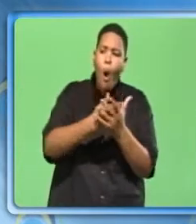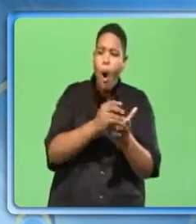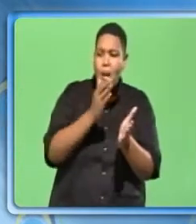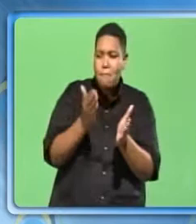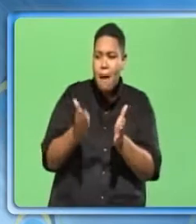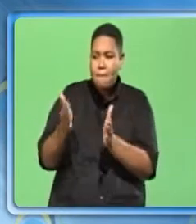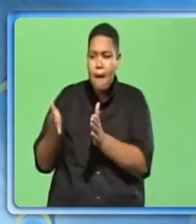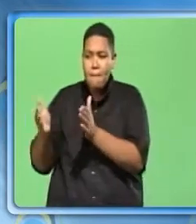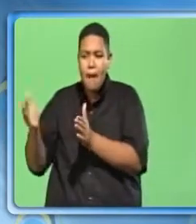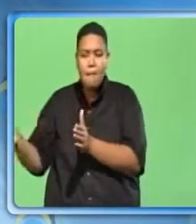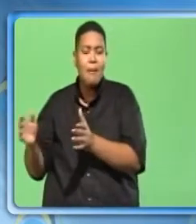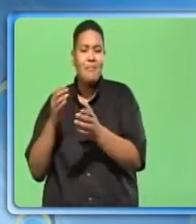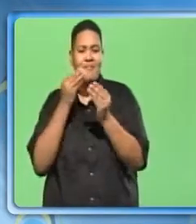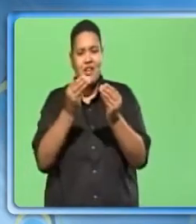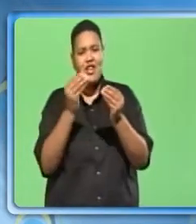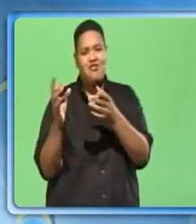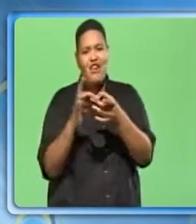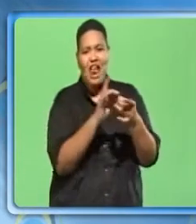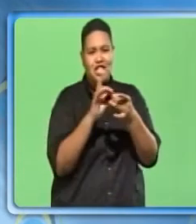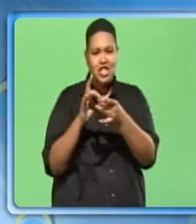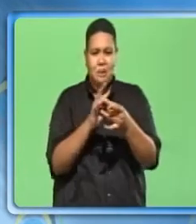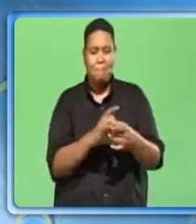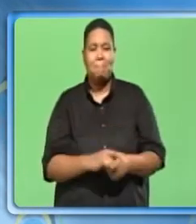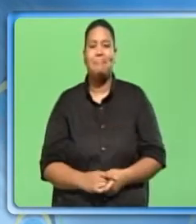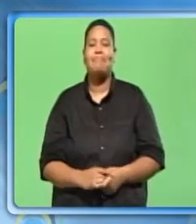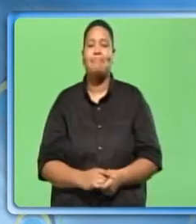relationship along the chain.